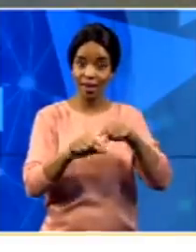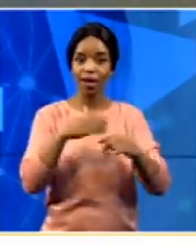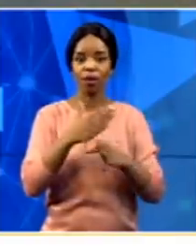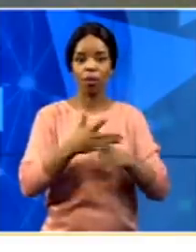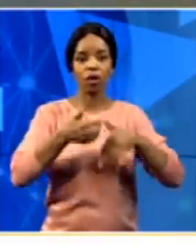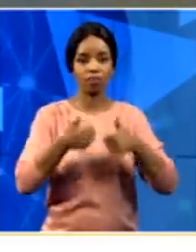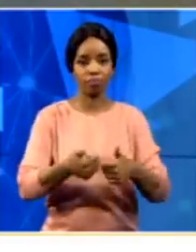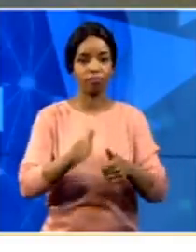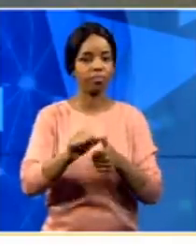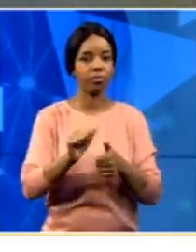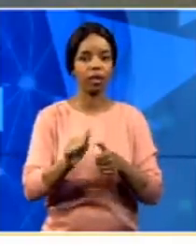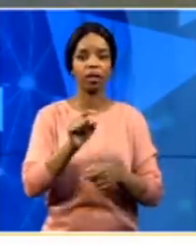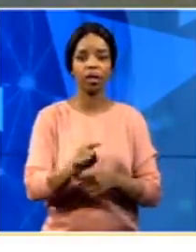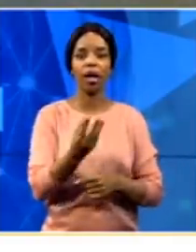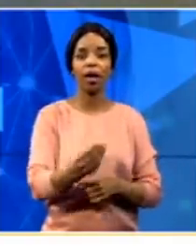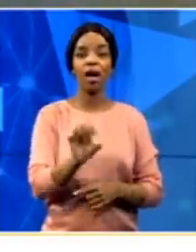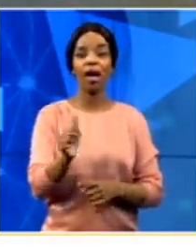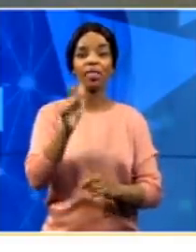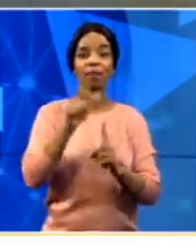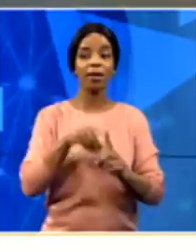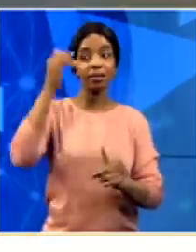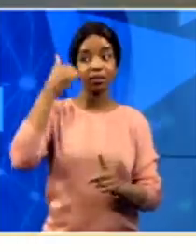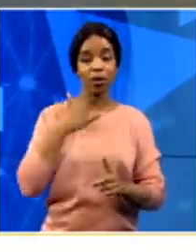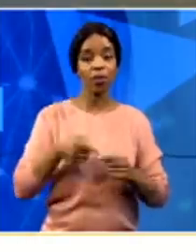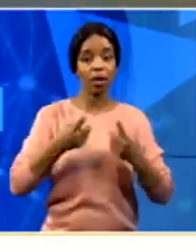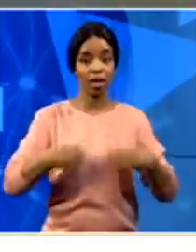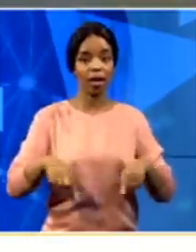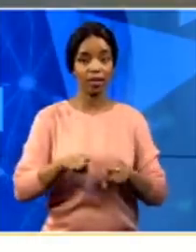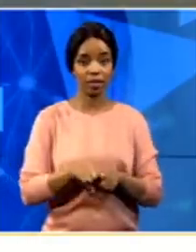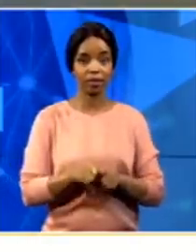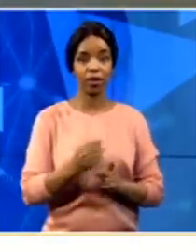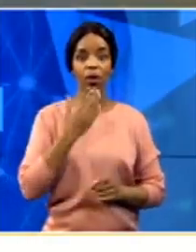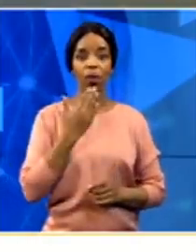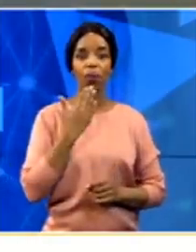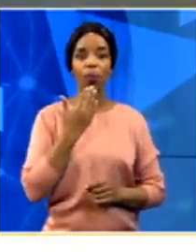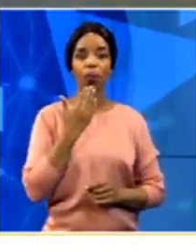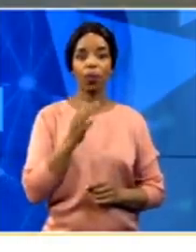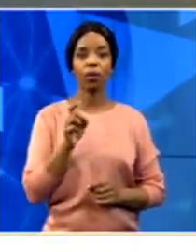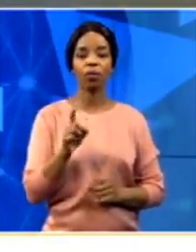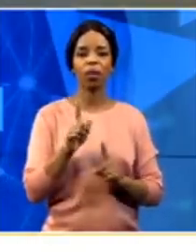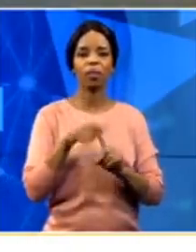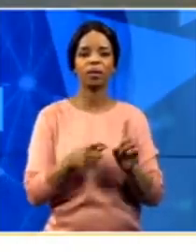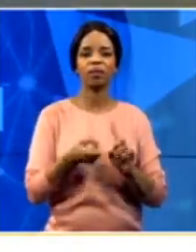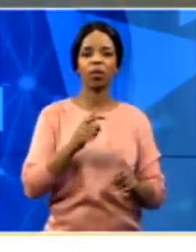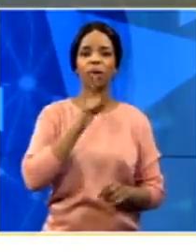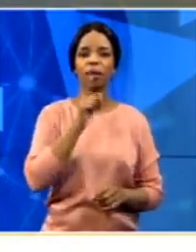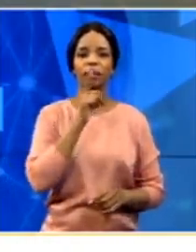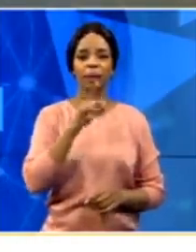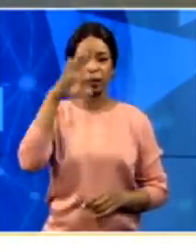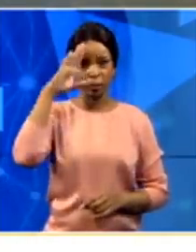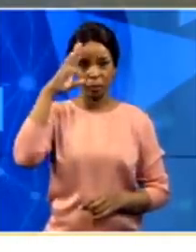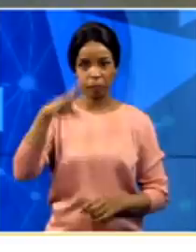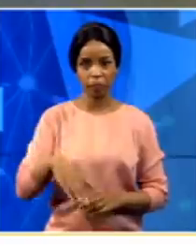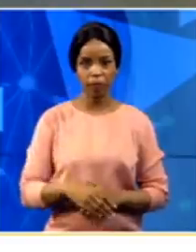helped a lot of people. We've got another caller on the line, Teboho, and this is Mrs. Khan from Pietermaritzburg, I think. Good morning to you, Mrs.